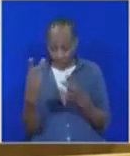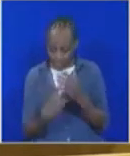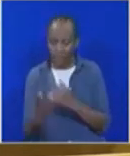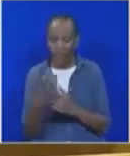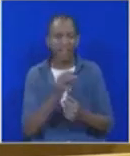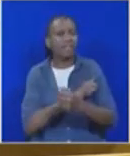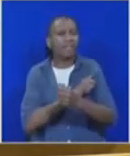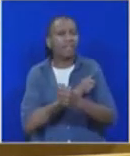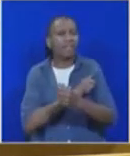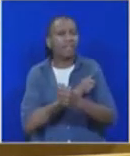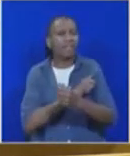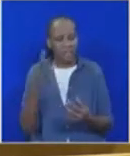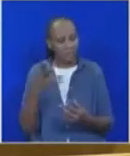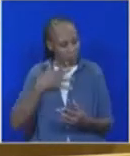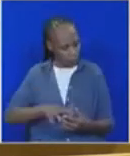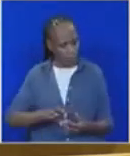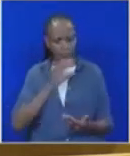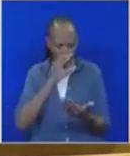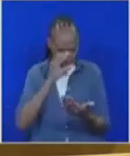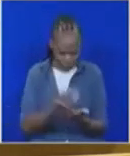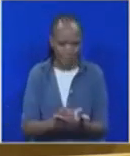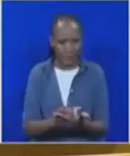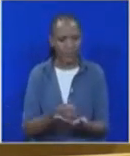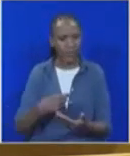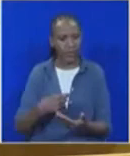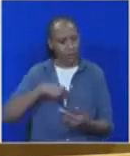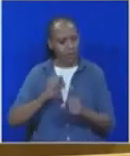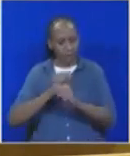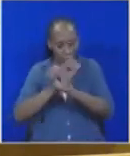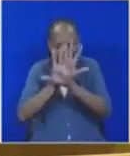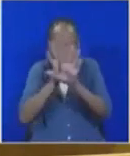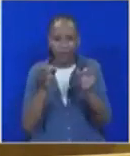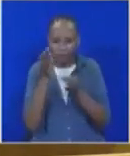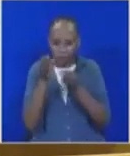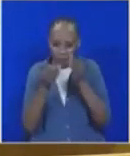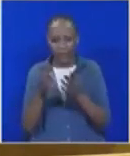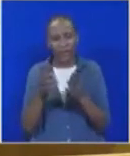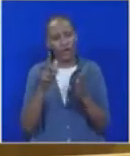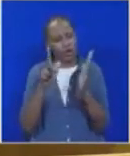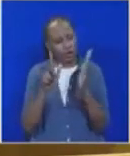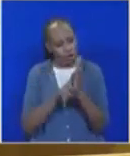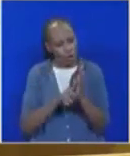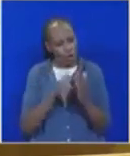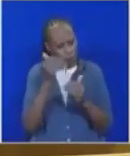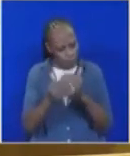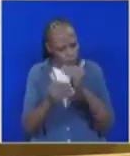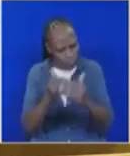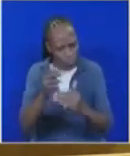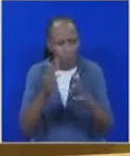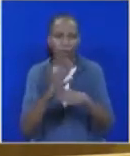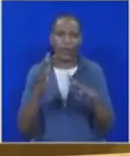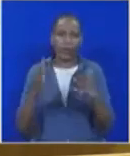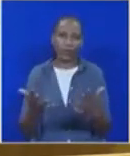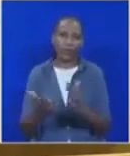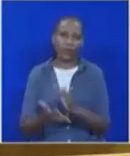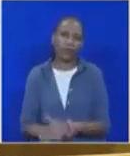they want to have the surety that we clearly describe in a general law of application how to proceed.